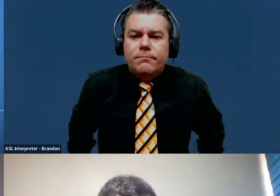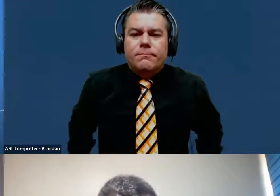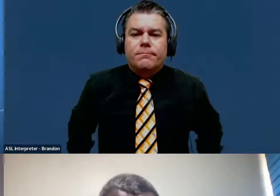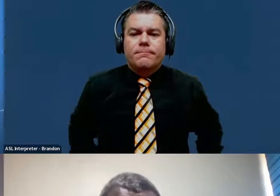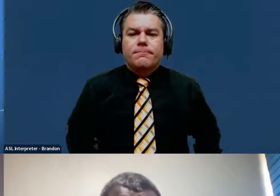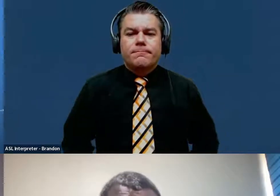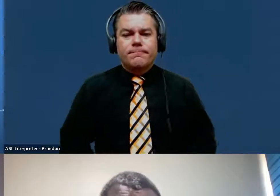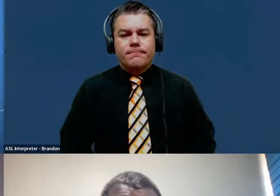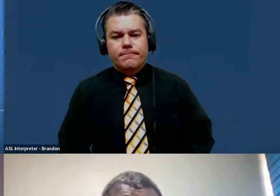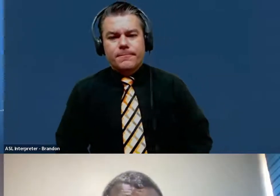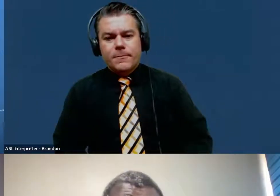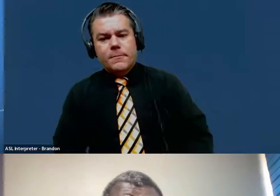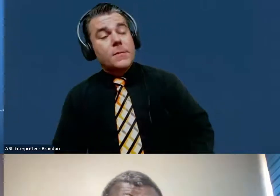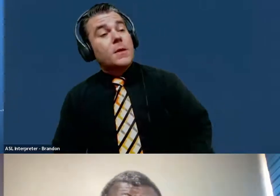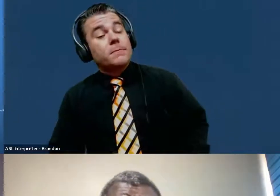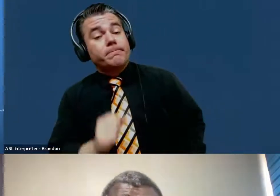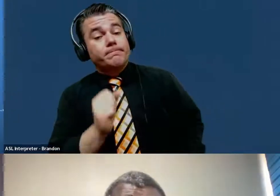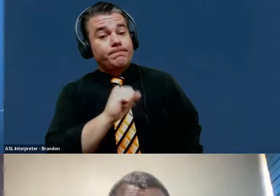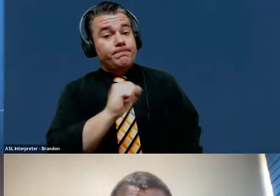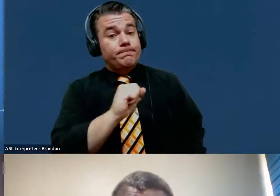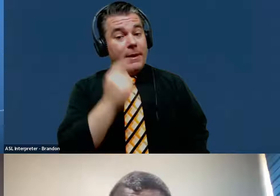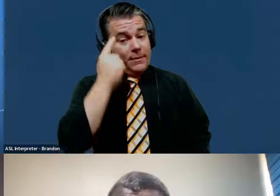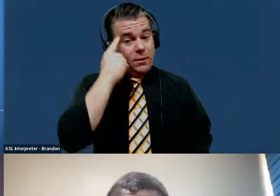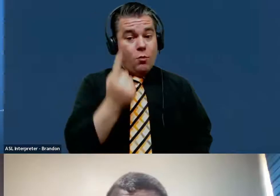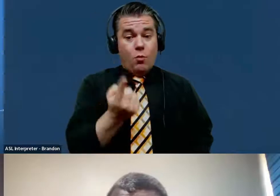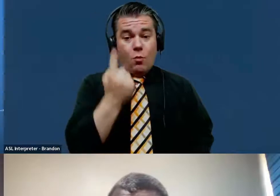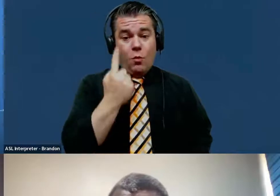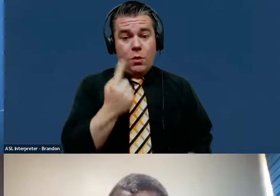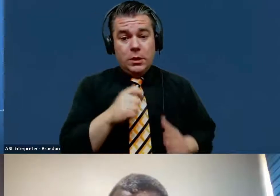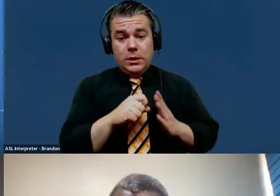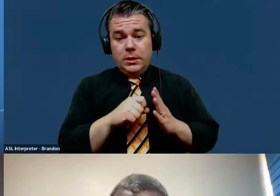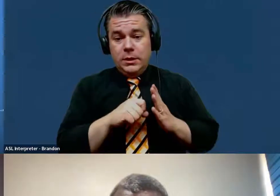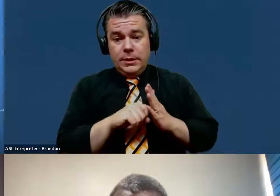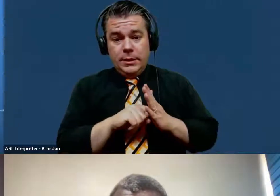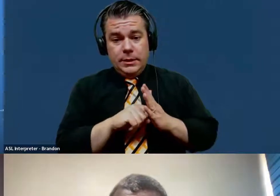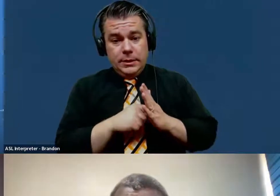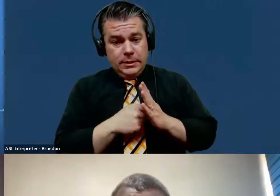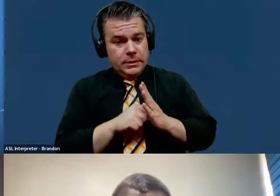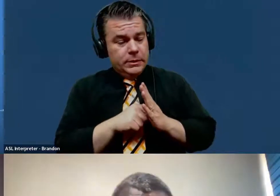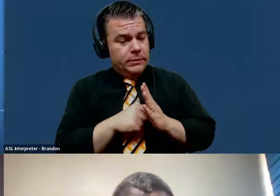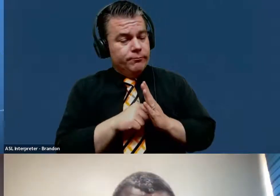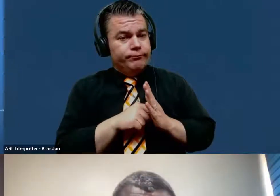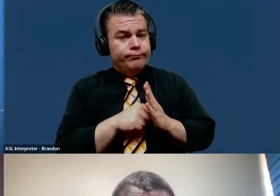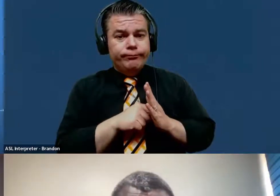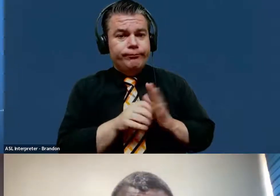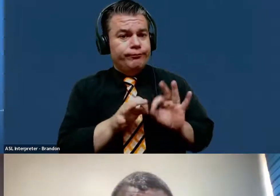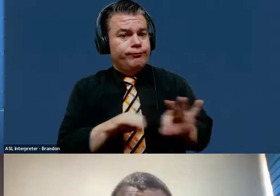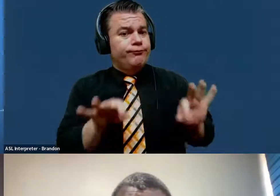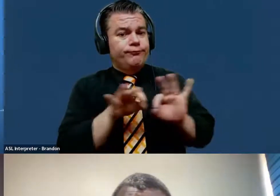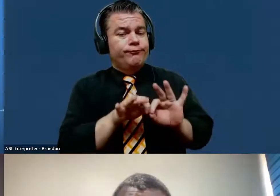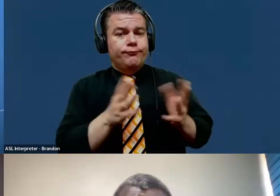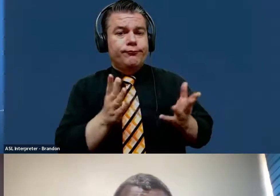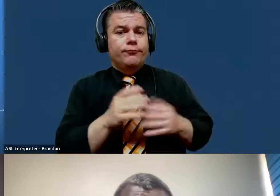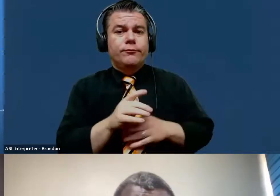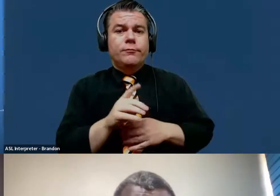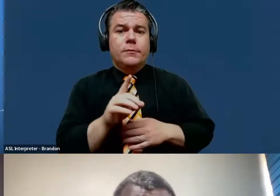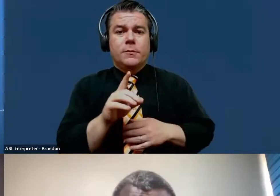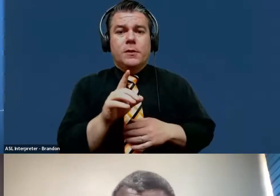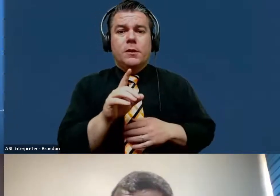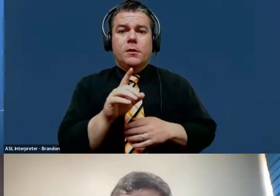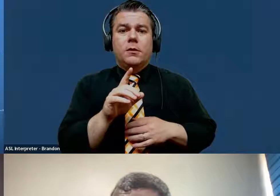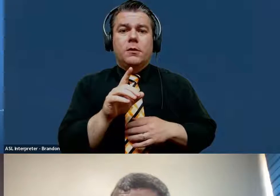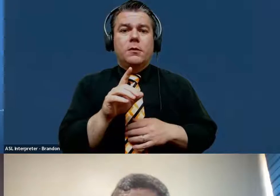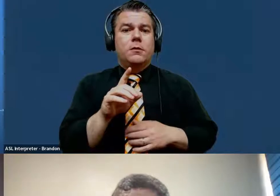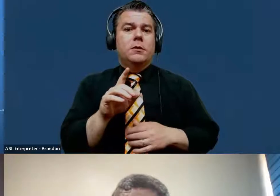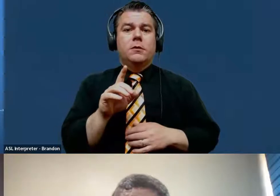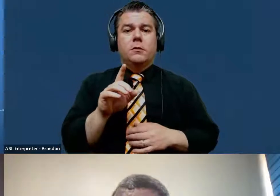Yes, I think one of the key issues, it is the digitalization of system, as Philip